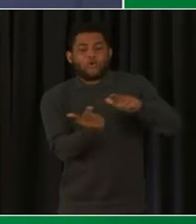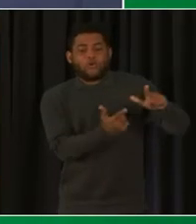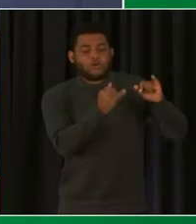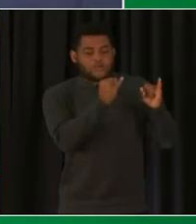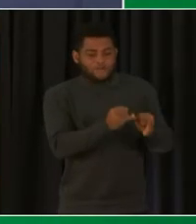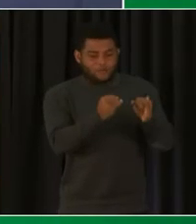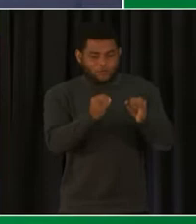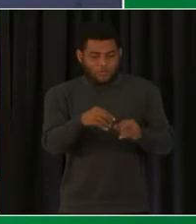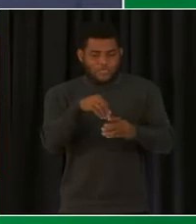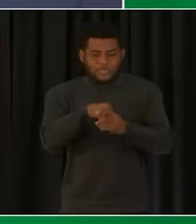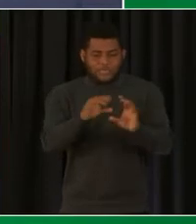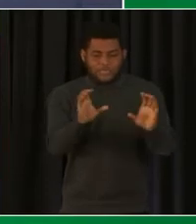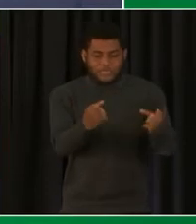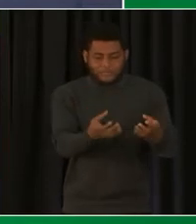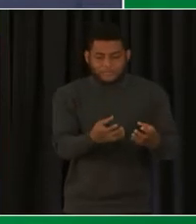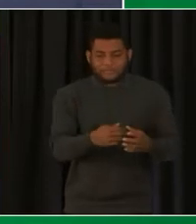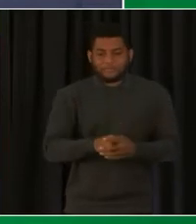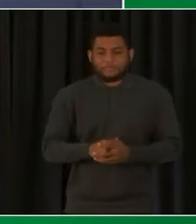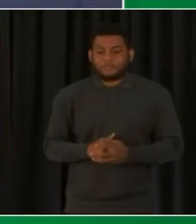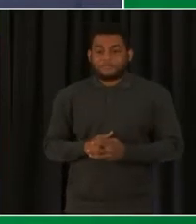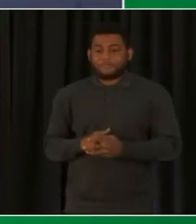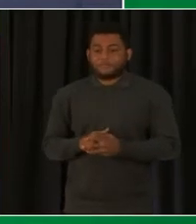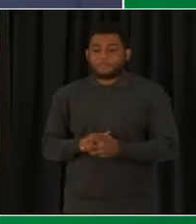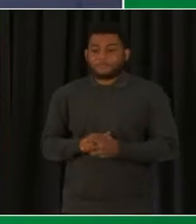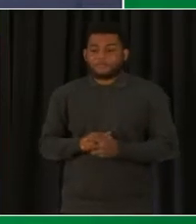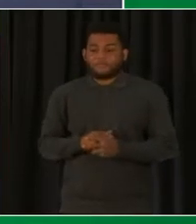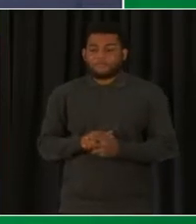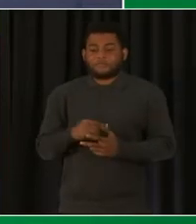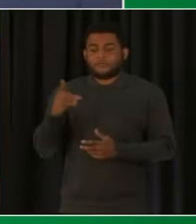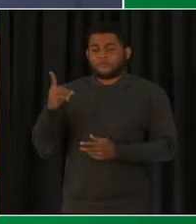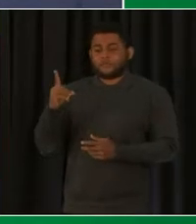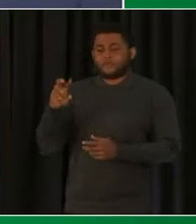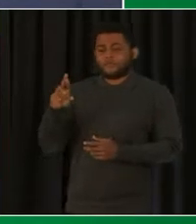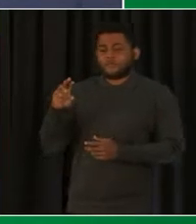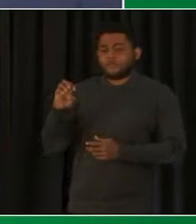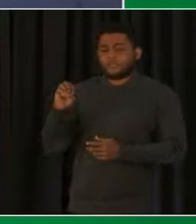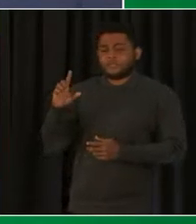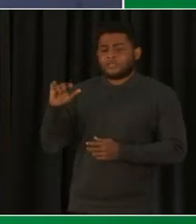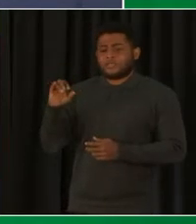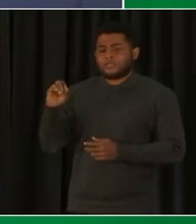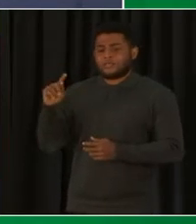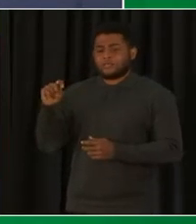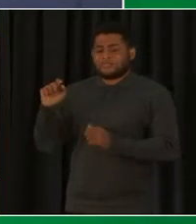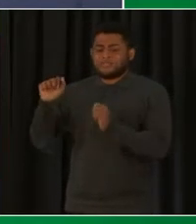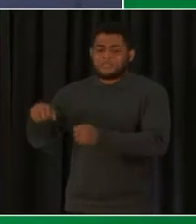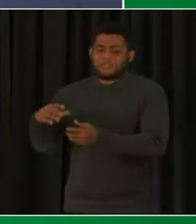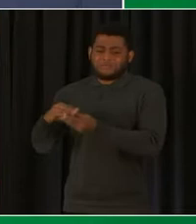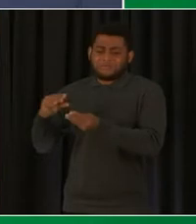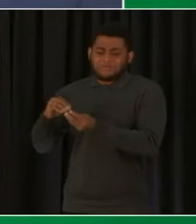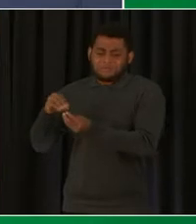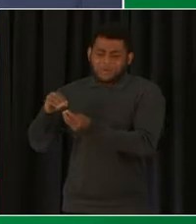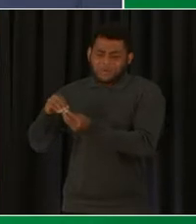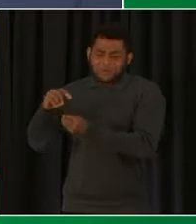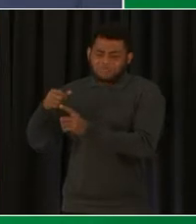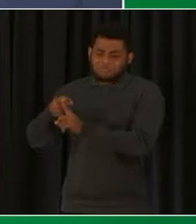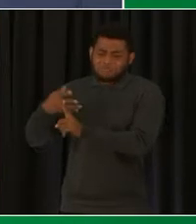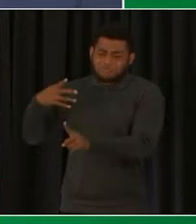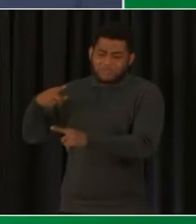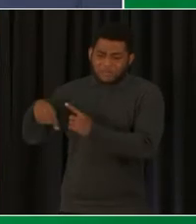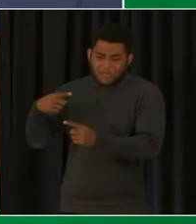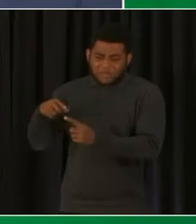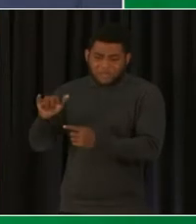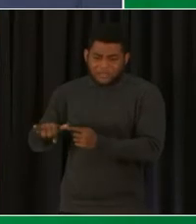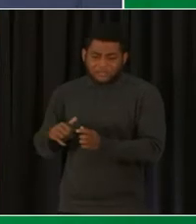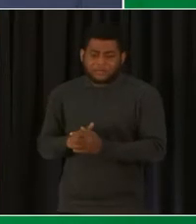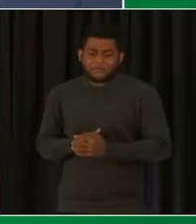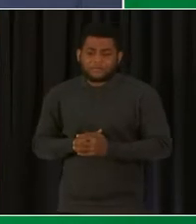going to turn to Dr. Elliott, who can talk a little bit more around our turnaround time and the factors that may impact our turnaround time